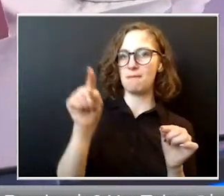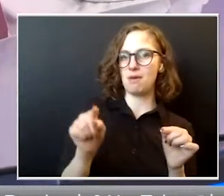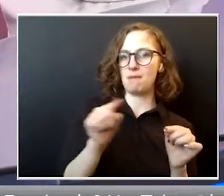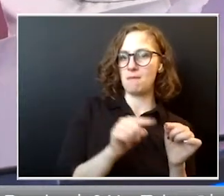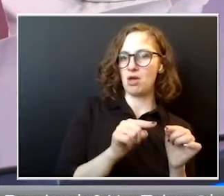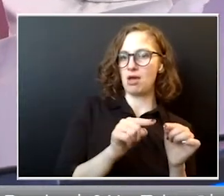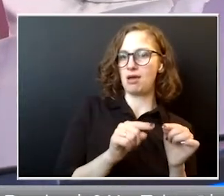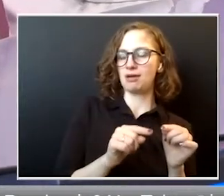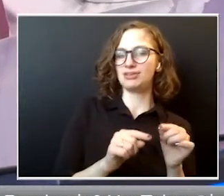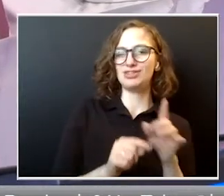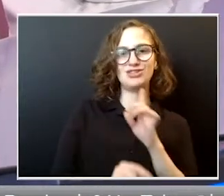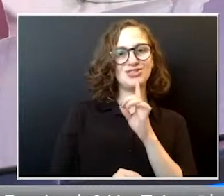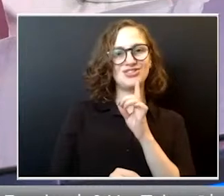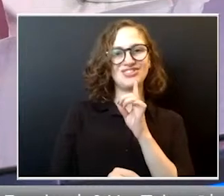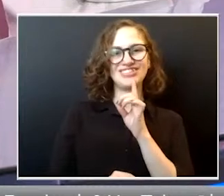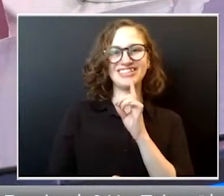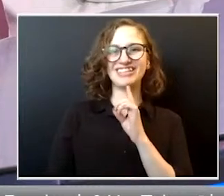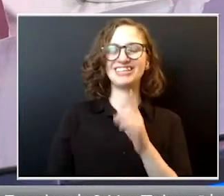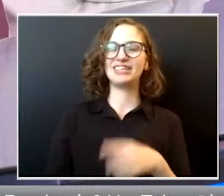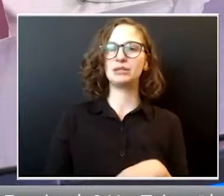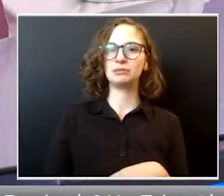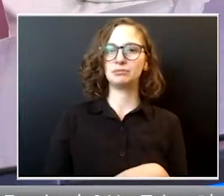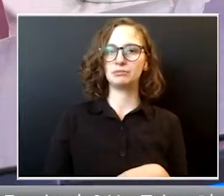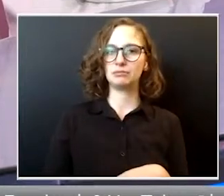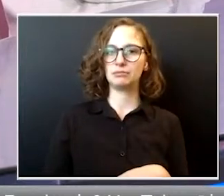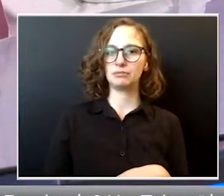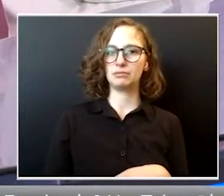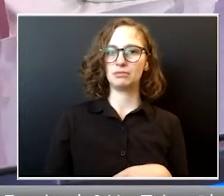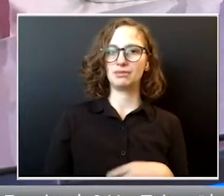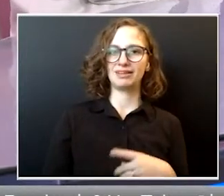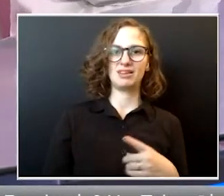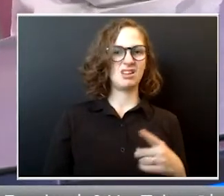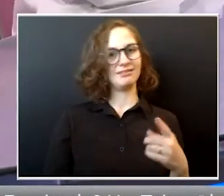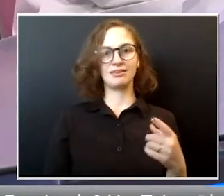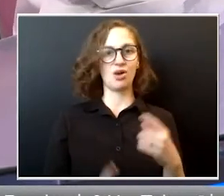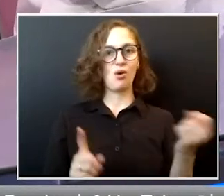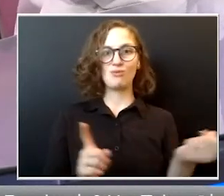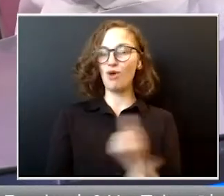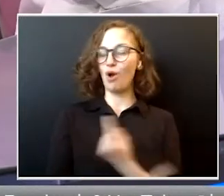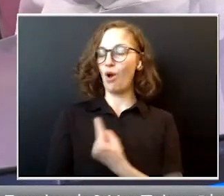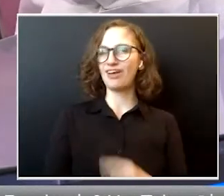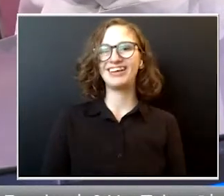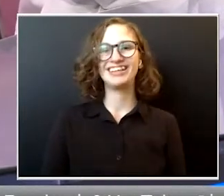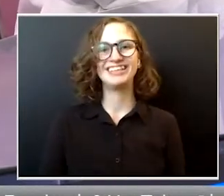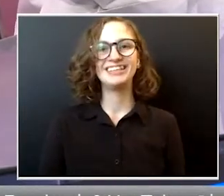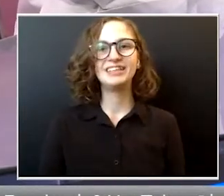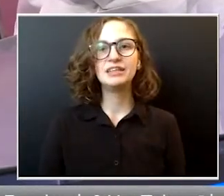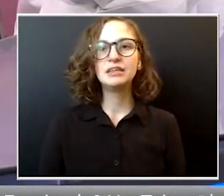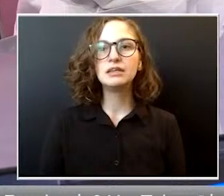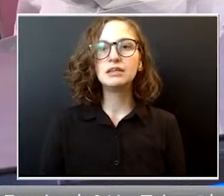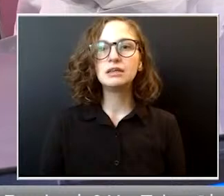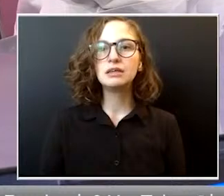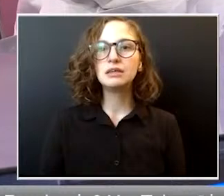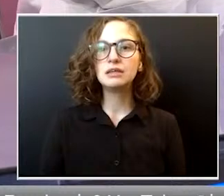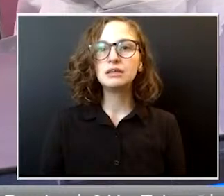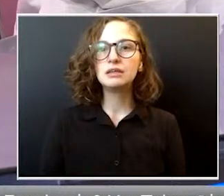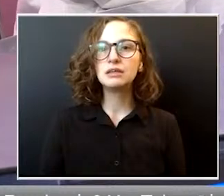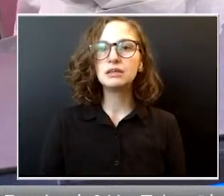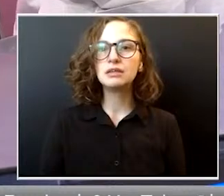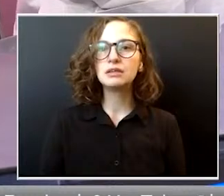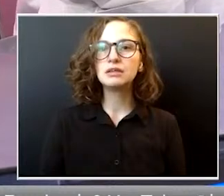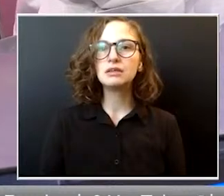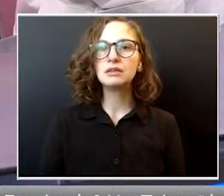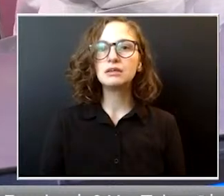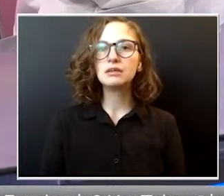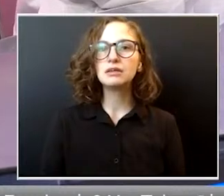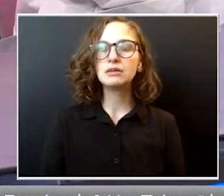here. Okay. Dr. Muehlbach's going rogue. All right, yes, help us. So this